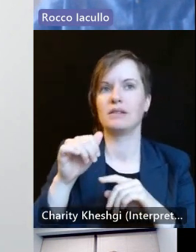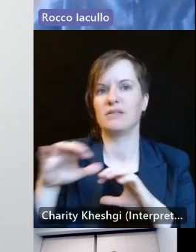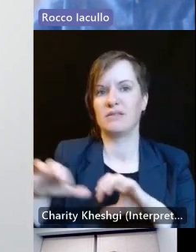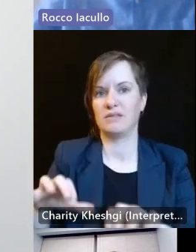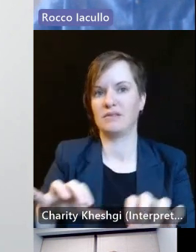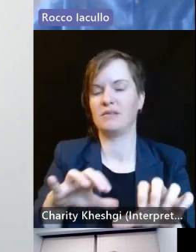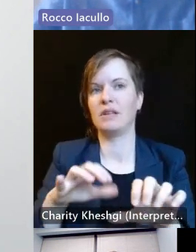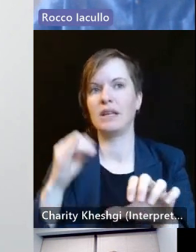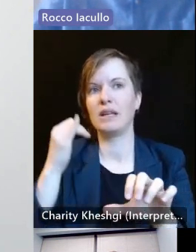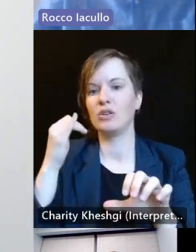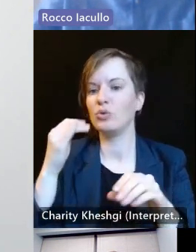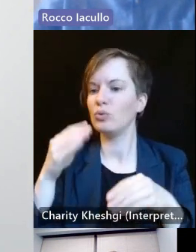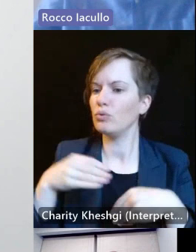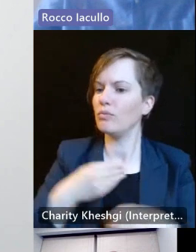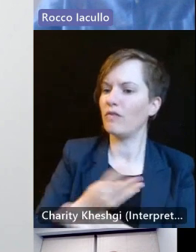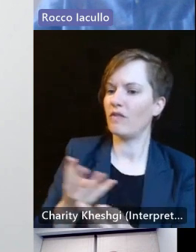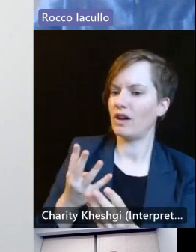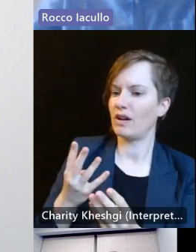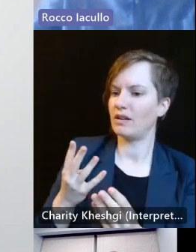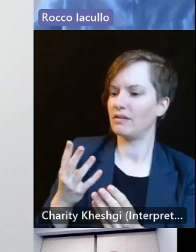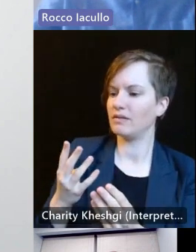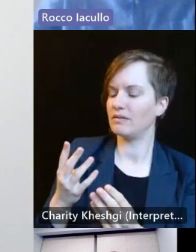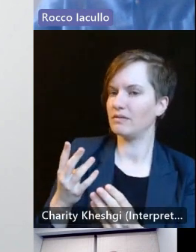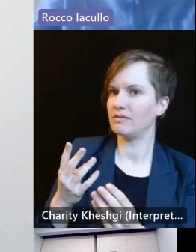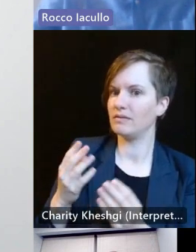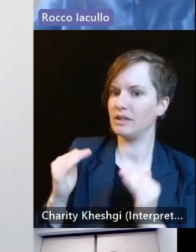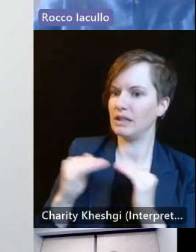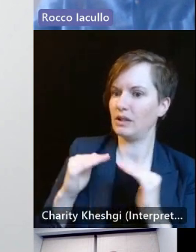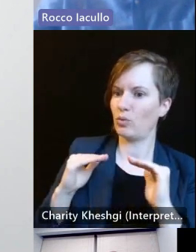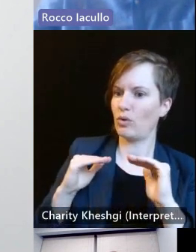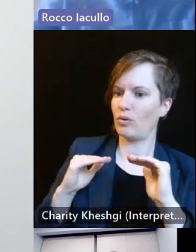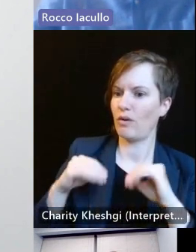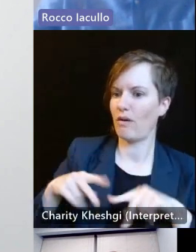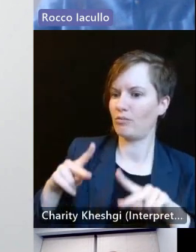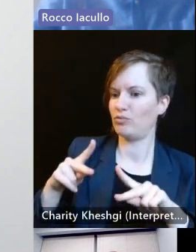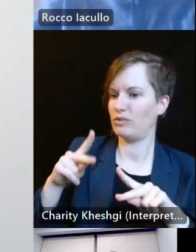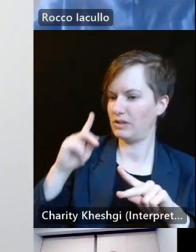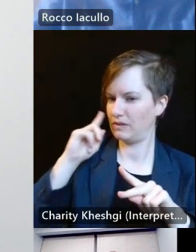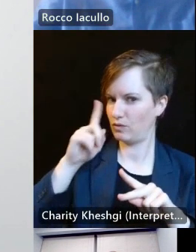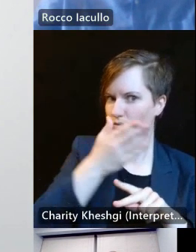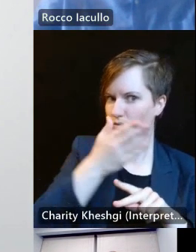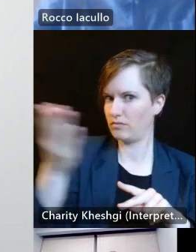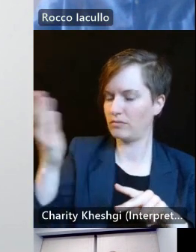equal opportunity to use and enjoy a dwelling.